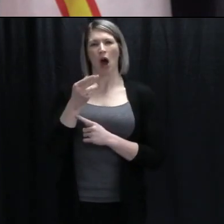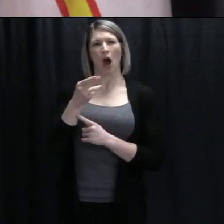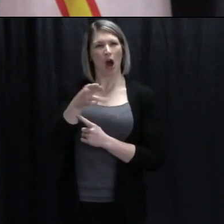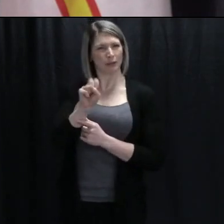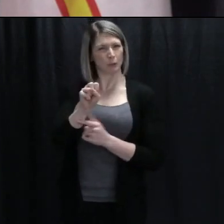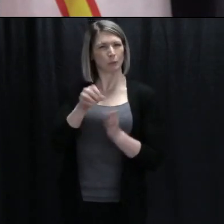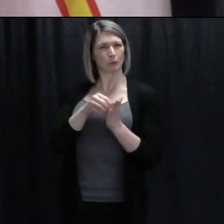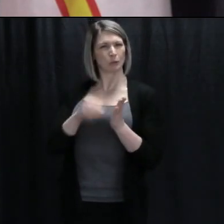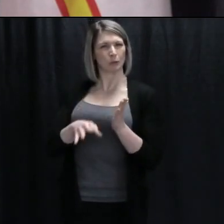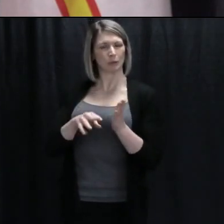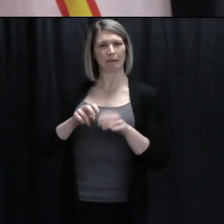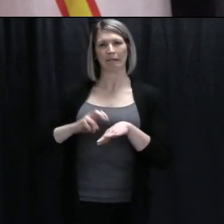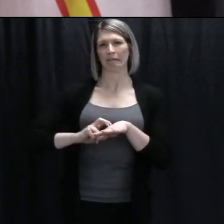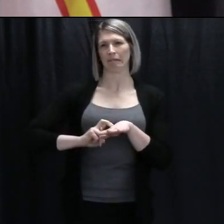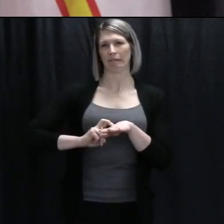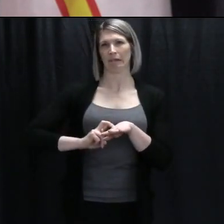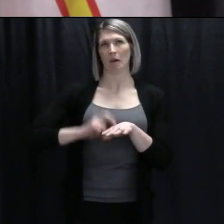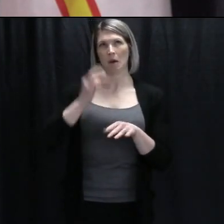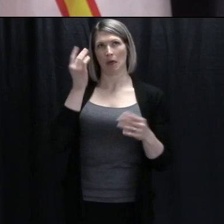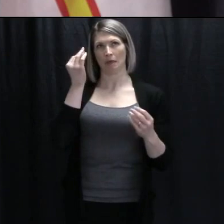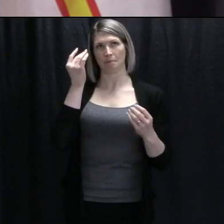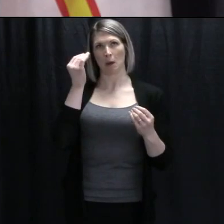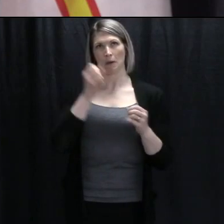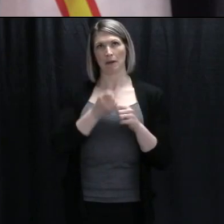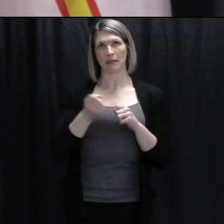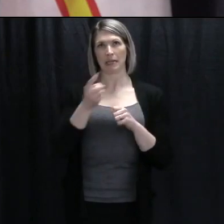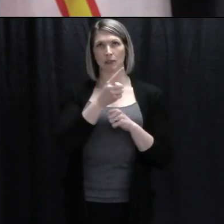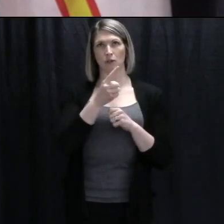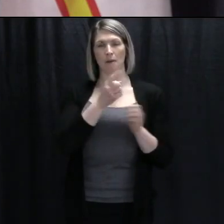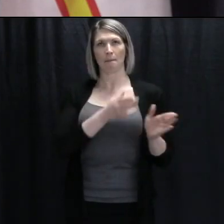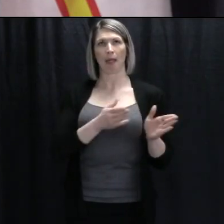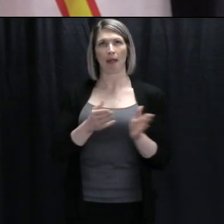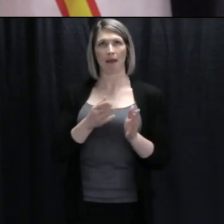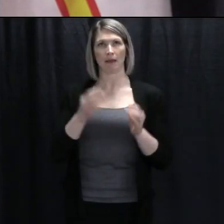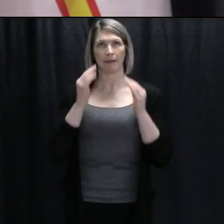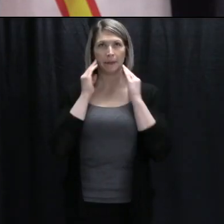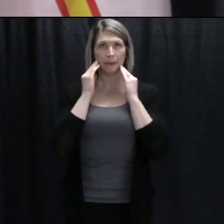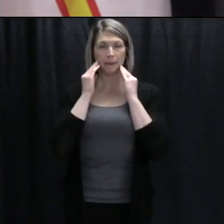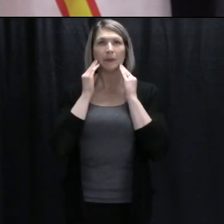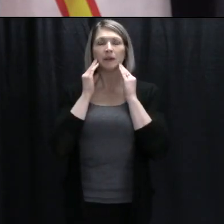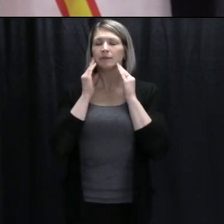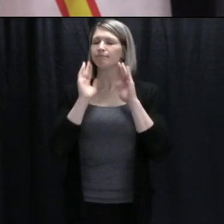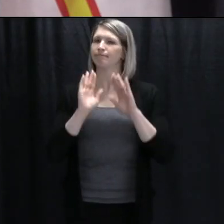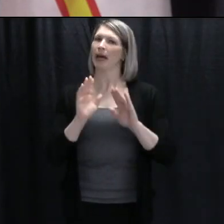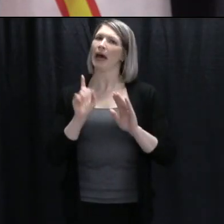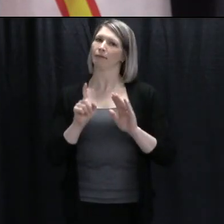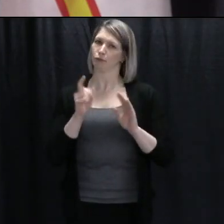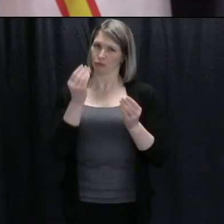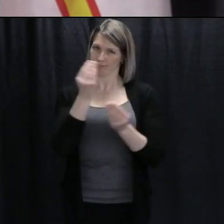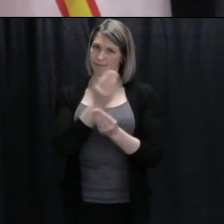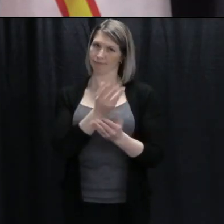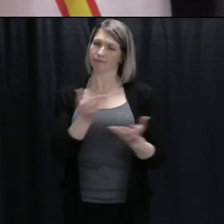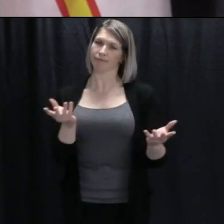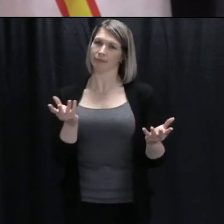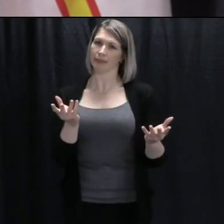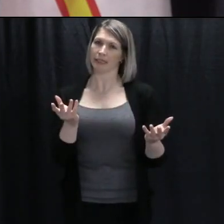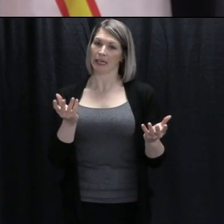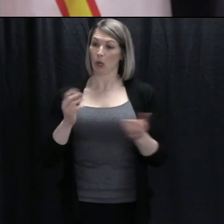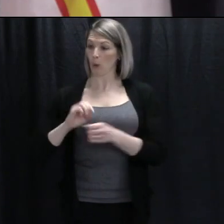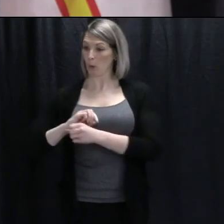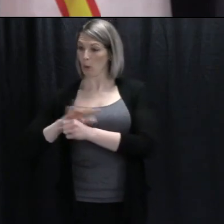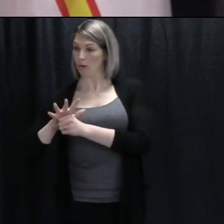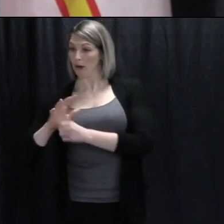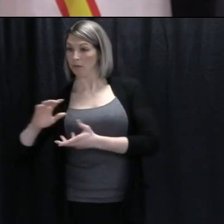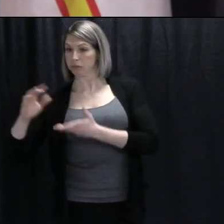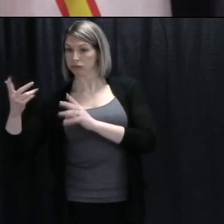thinking about your post-secondary plans. But we can assure you that no student will be disadvantaged because of